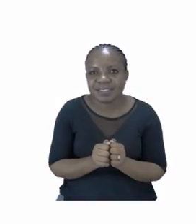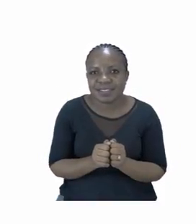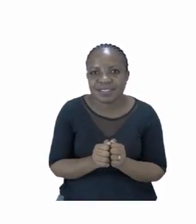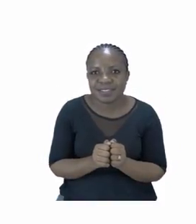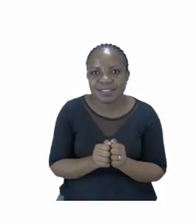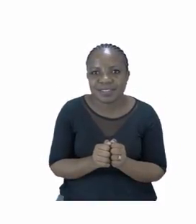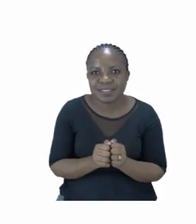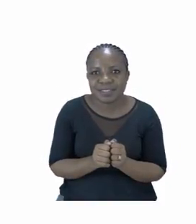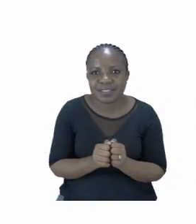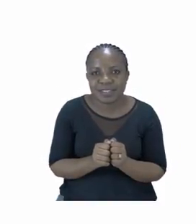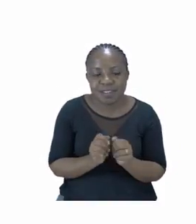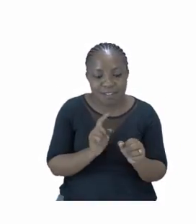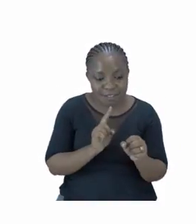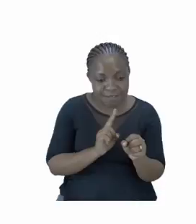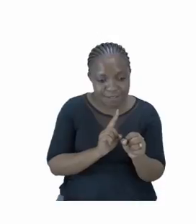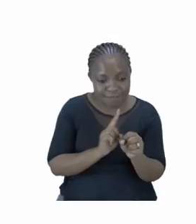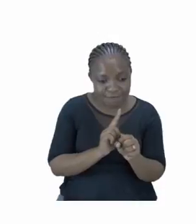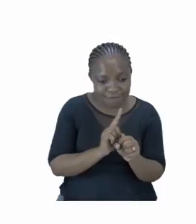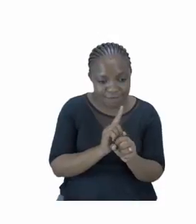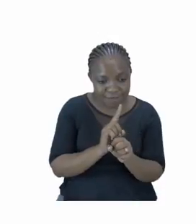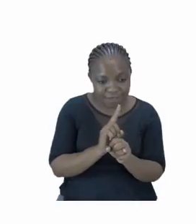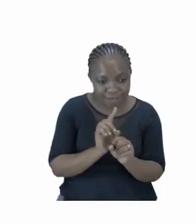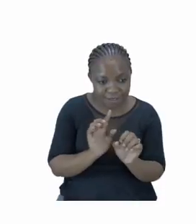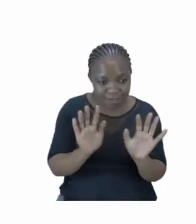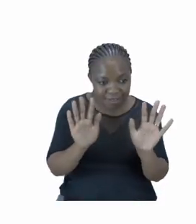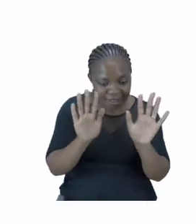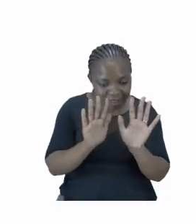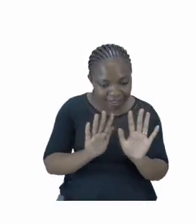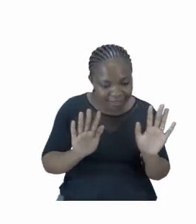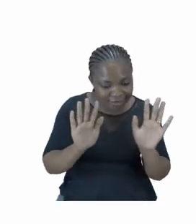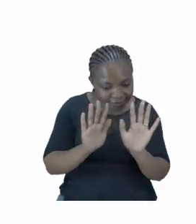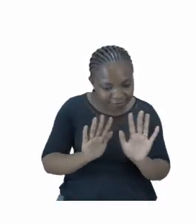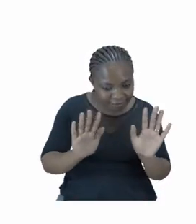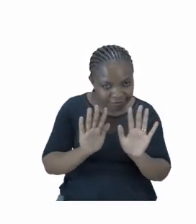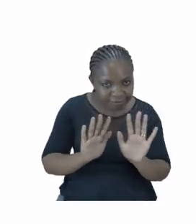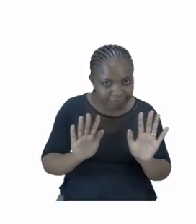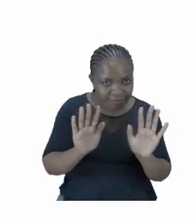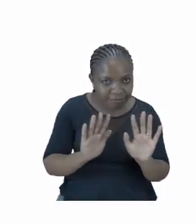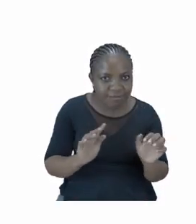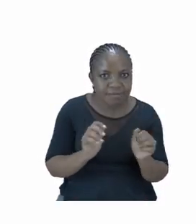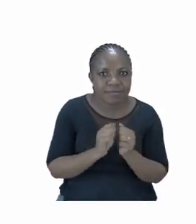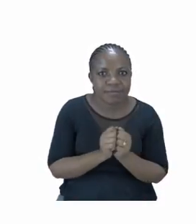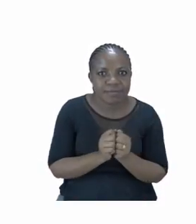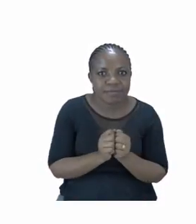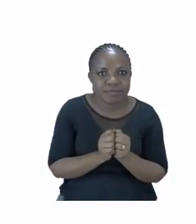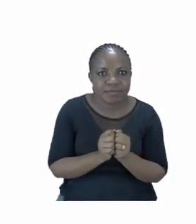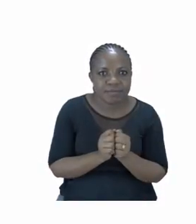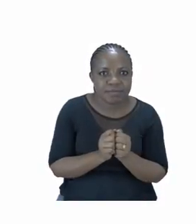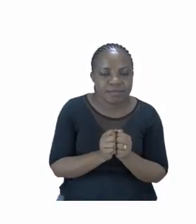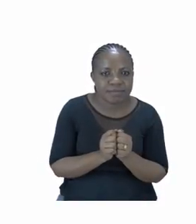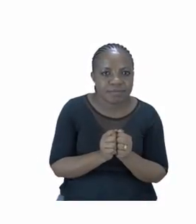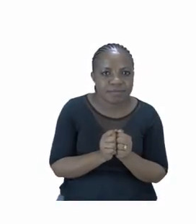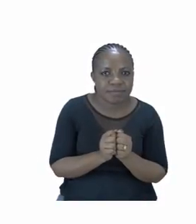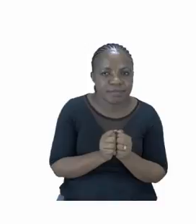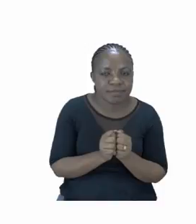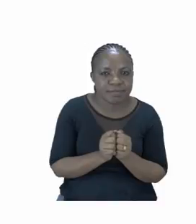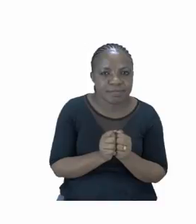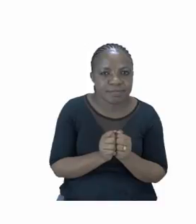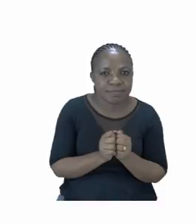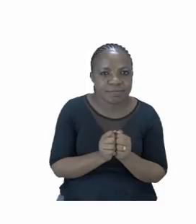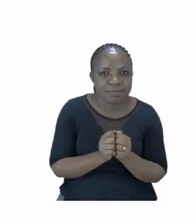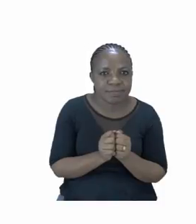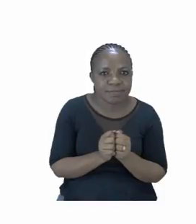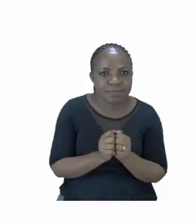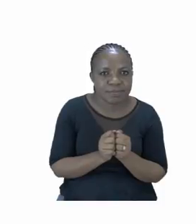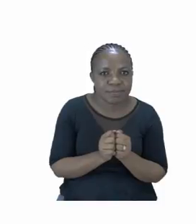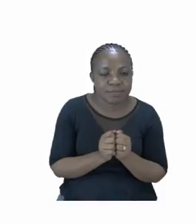first color in something that both a boy and